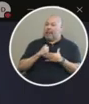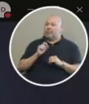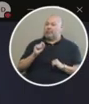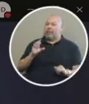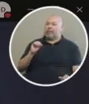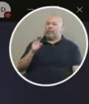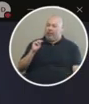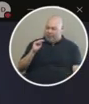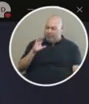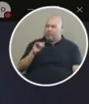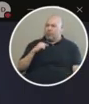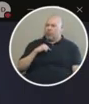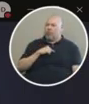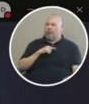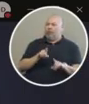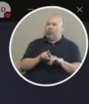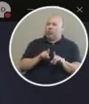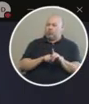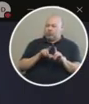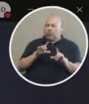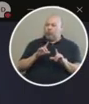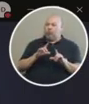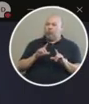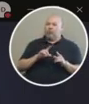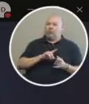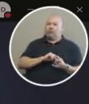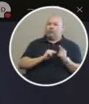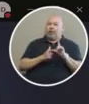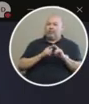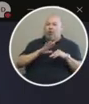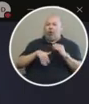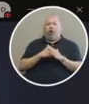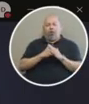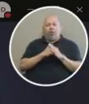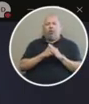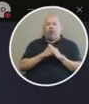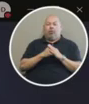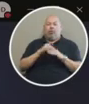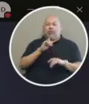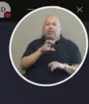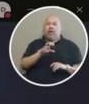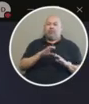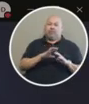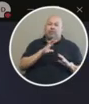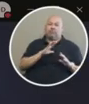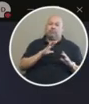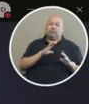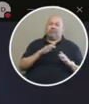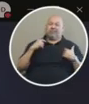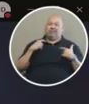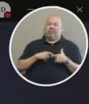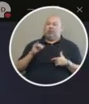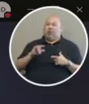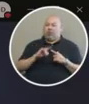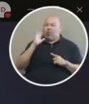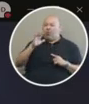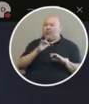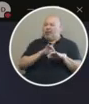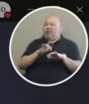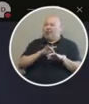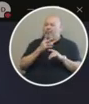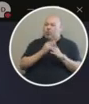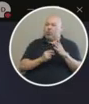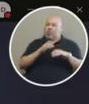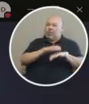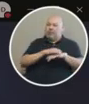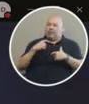epbusinesshelp.com. And we are also translating all documents into Spanish as well. So just keep in mind that they will be available both in